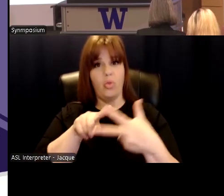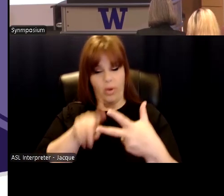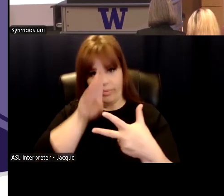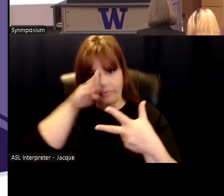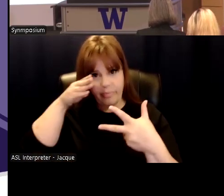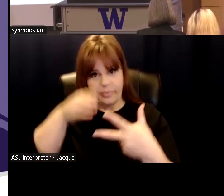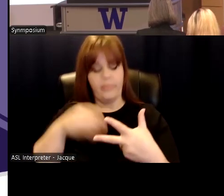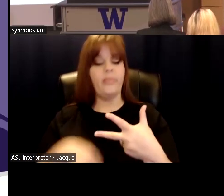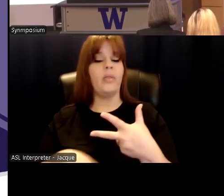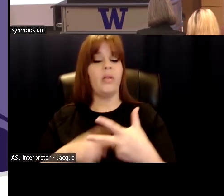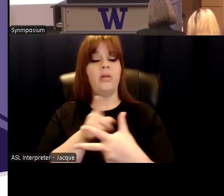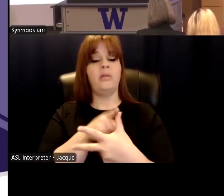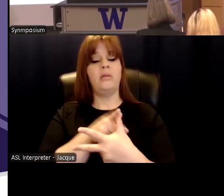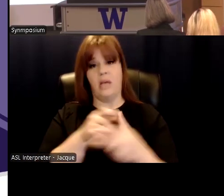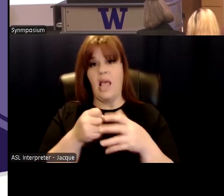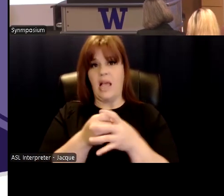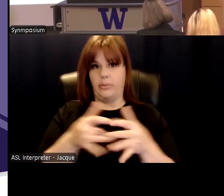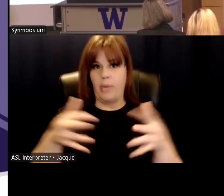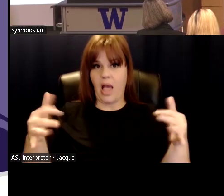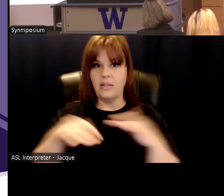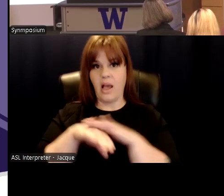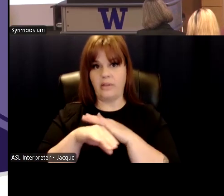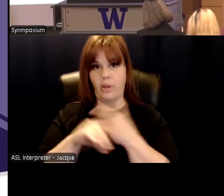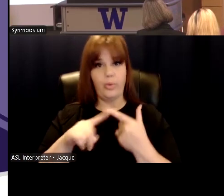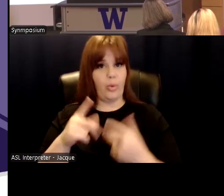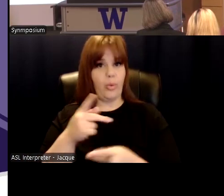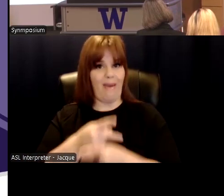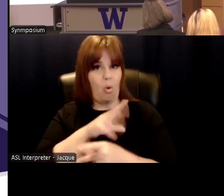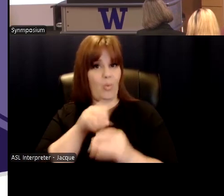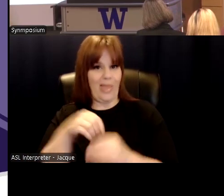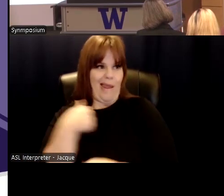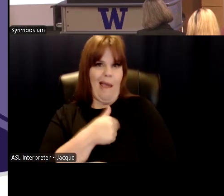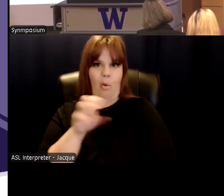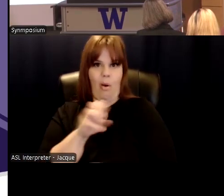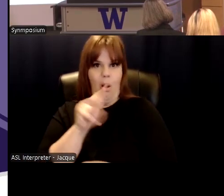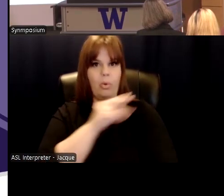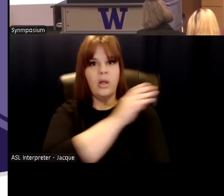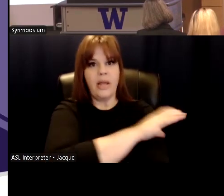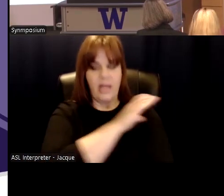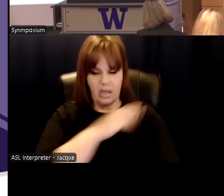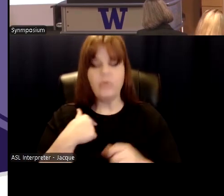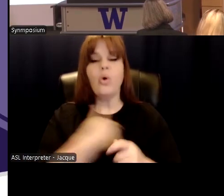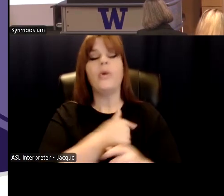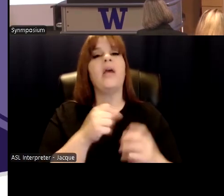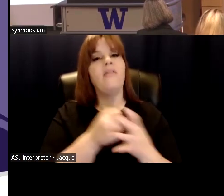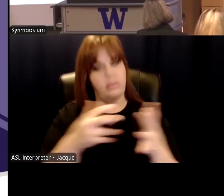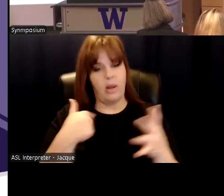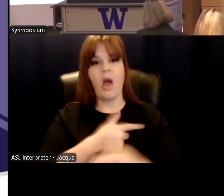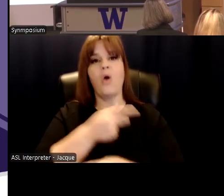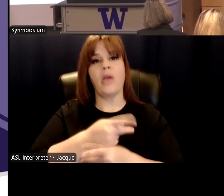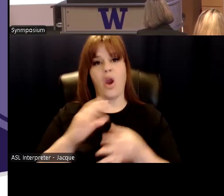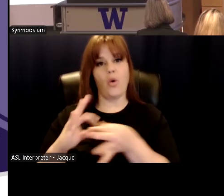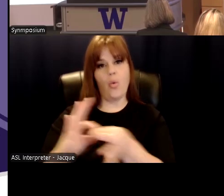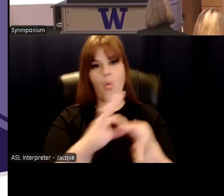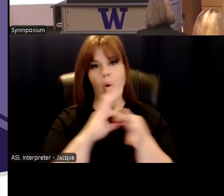One is to expand access to care within our own clinic. And so we have expanded our care